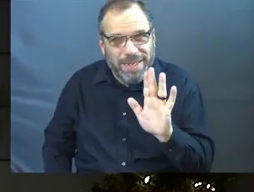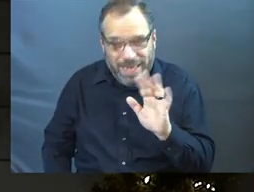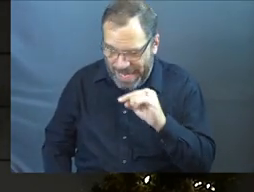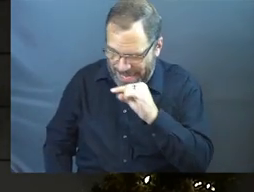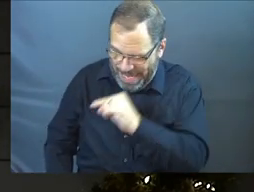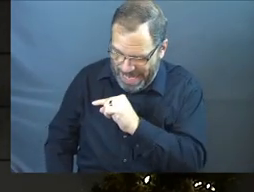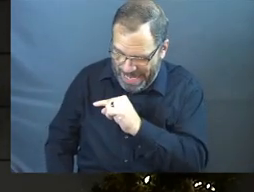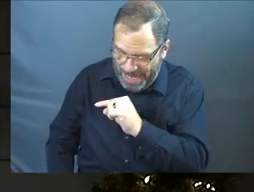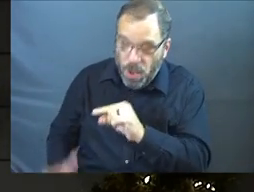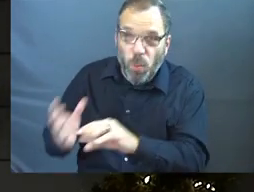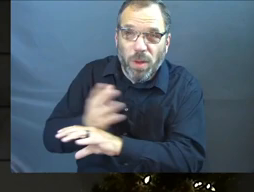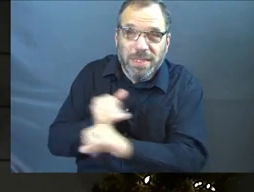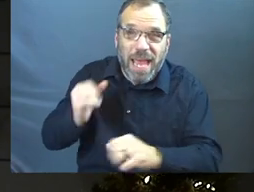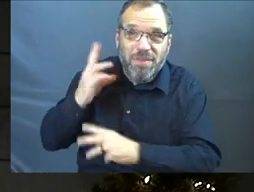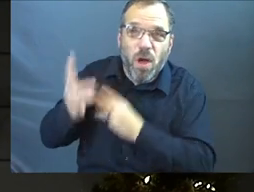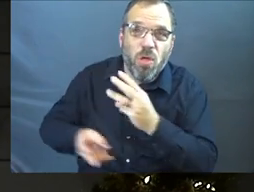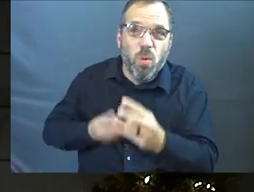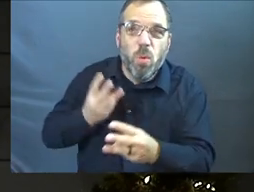That baby's going to save the world.